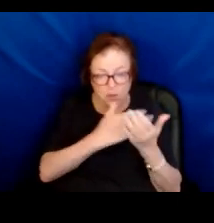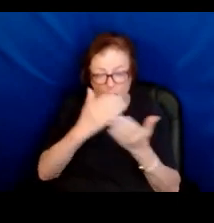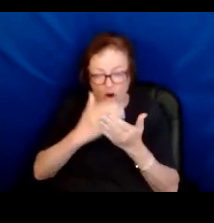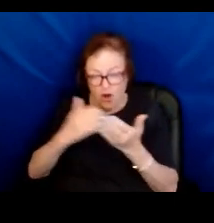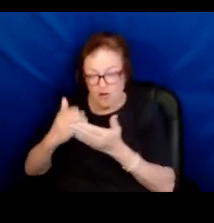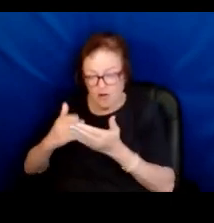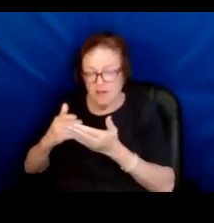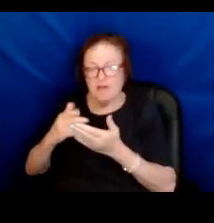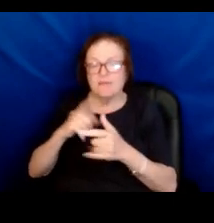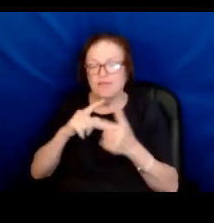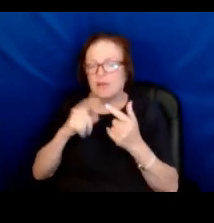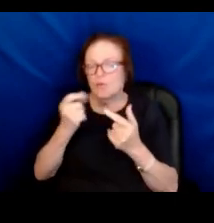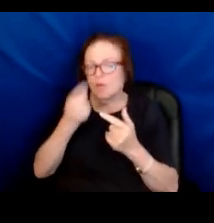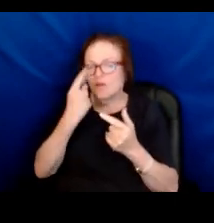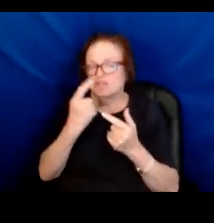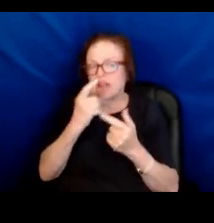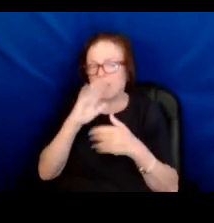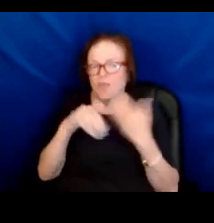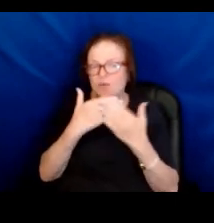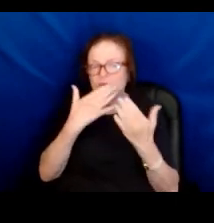lot better. And so with that,